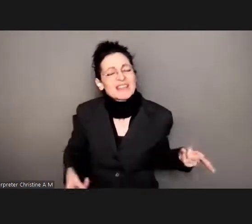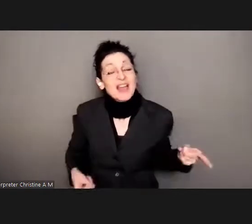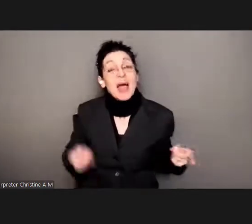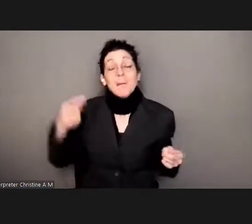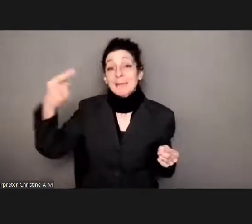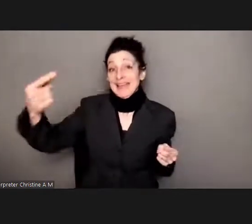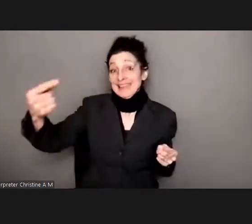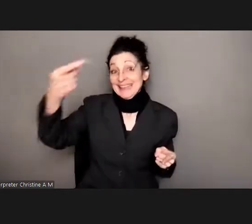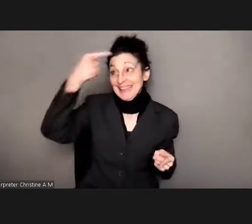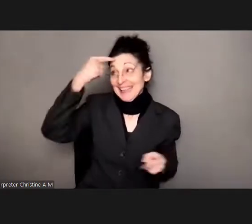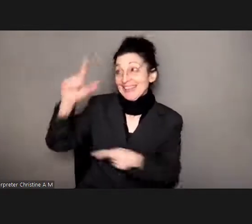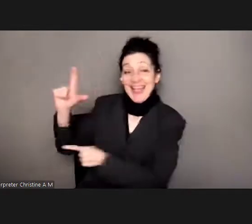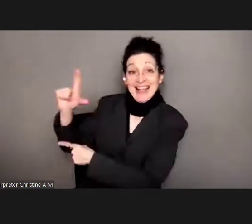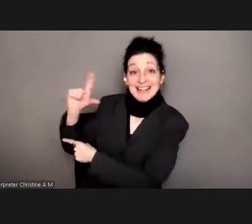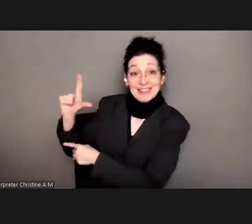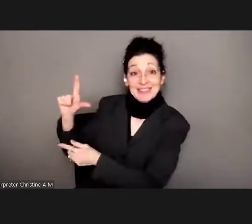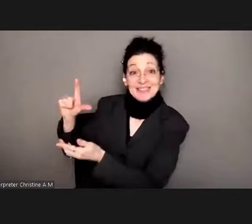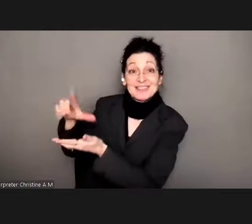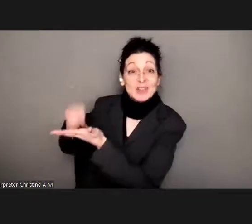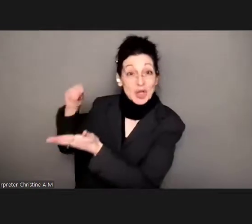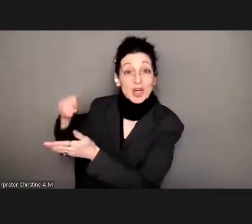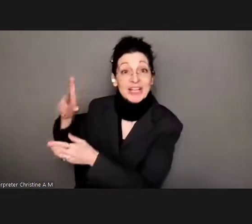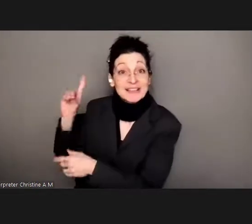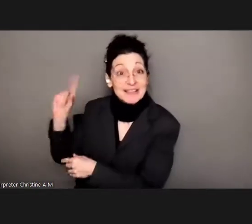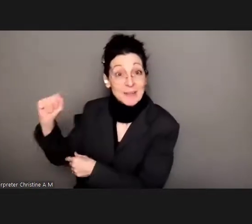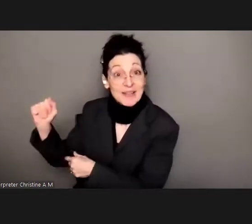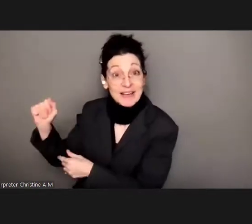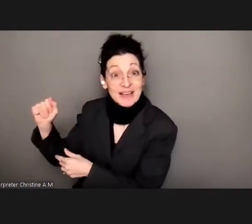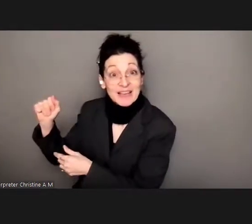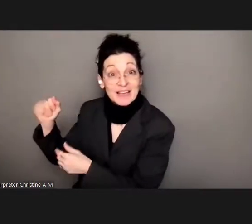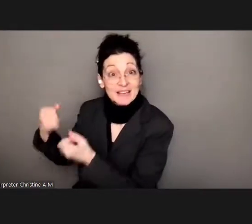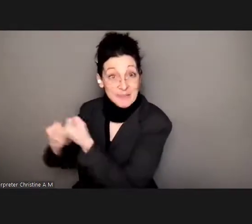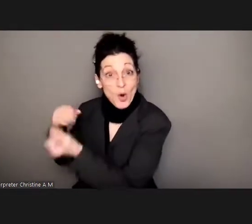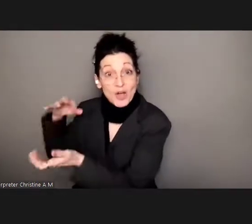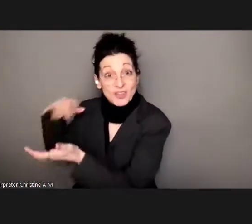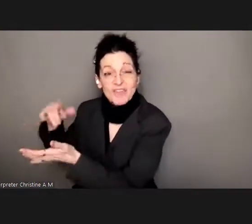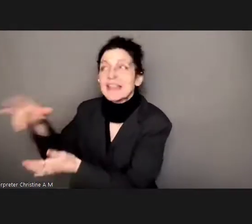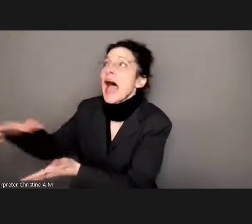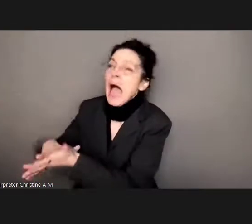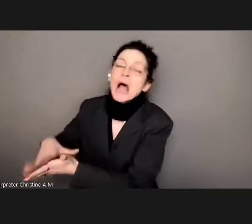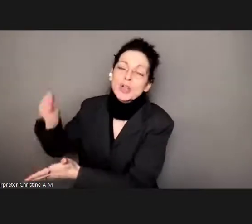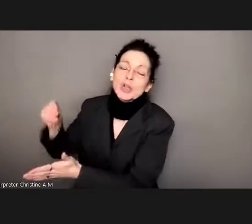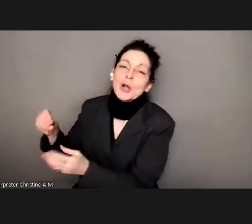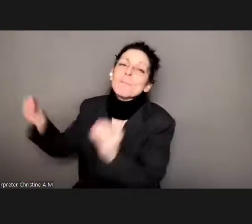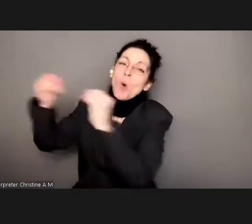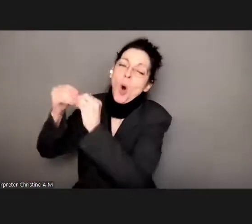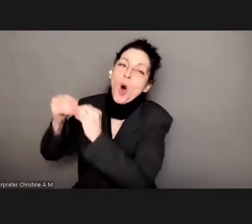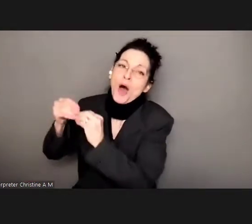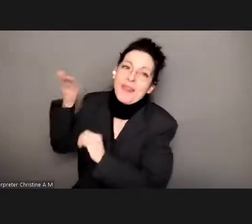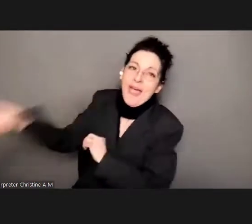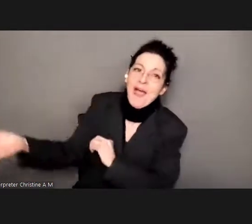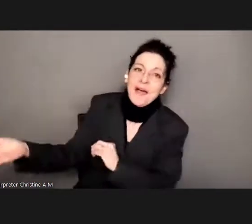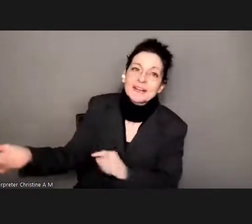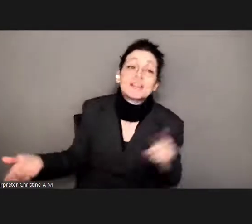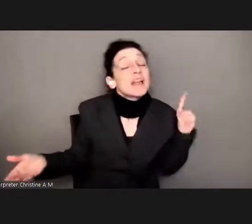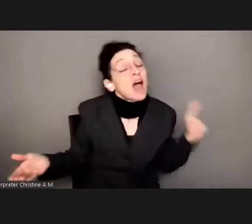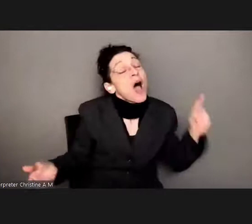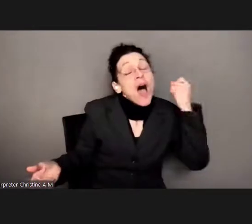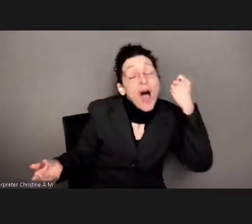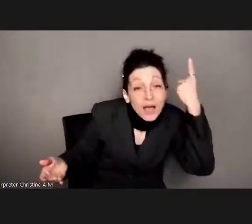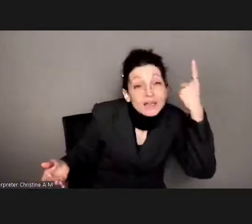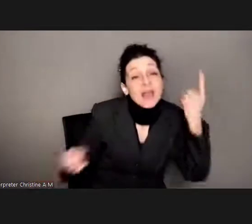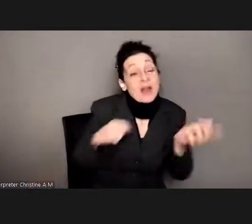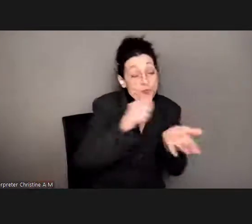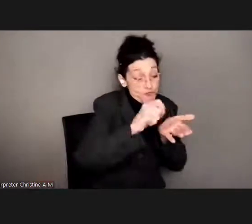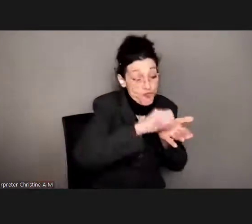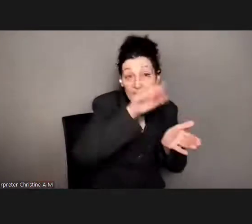LDSS, at Learning Disabilities Support Services. Now, while I was at the Writing Center at Michigan, I learned a great deal about what it means